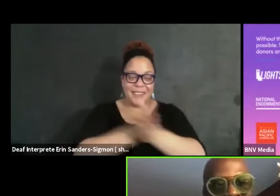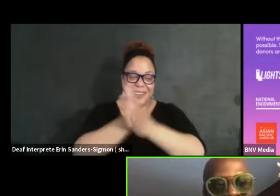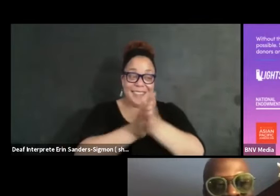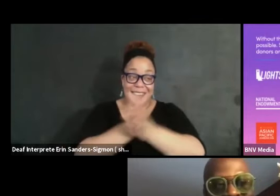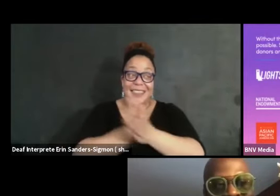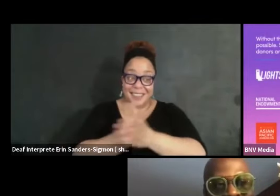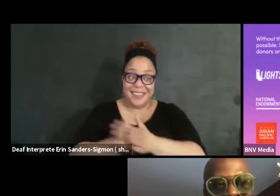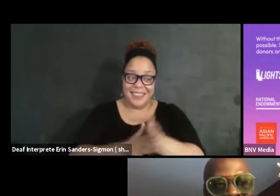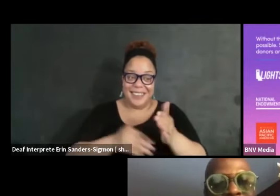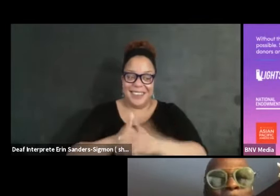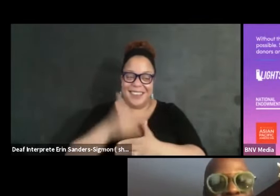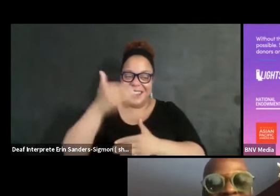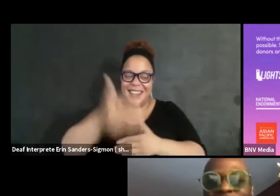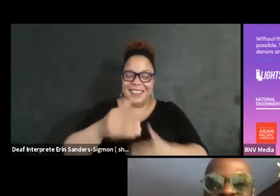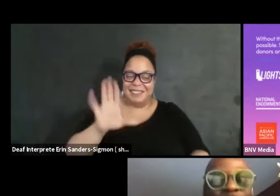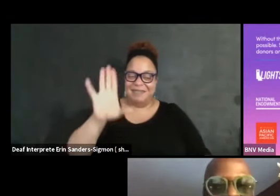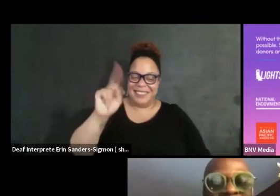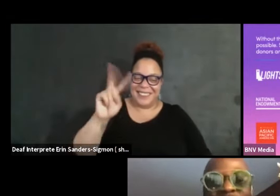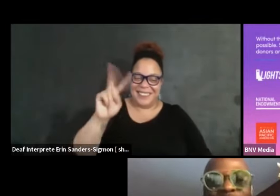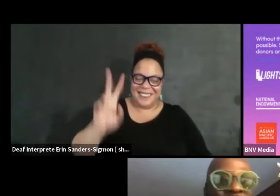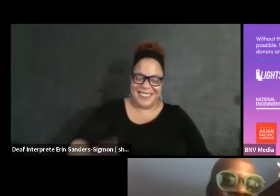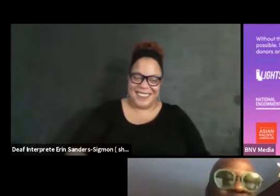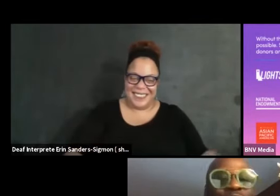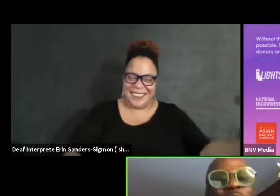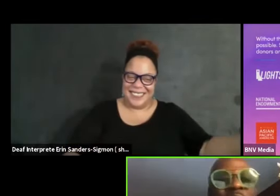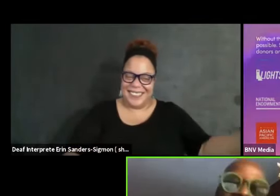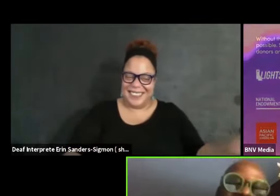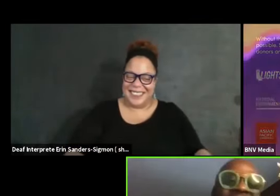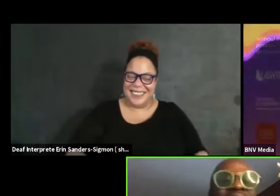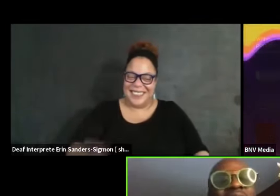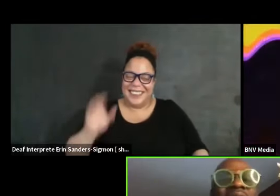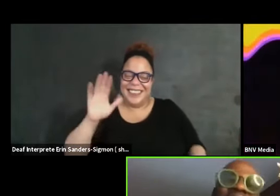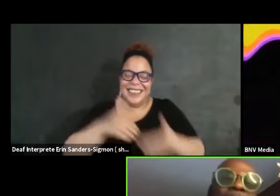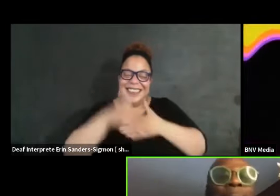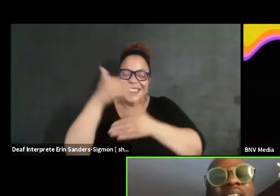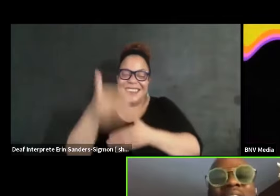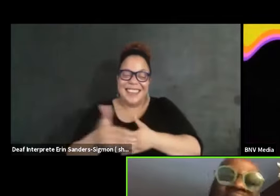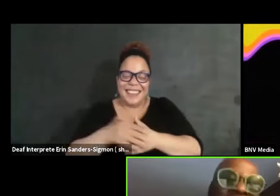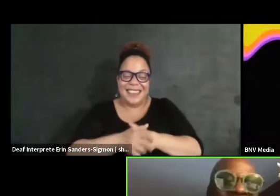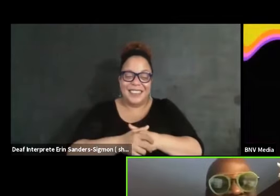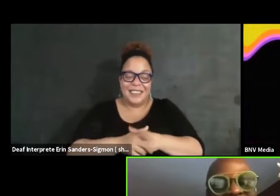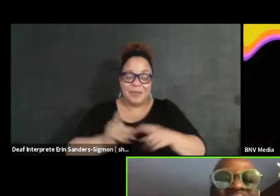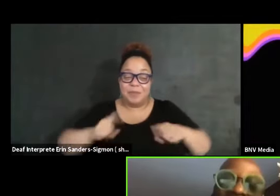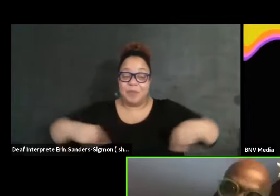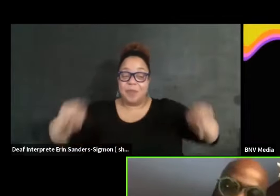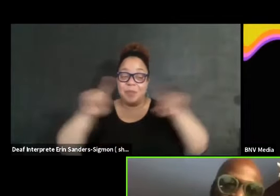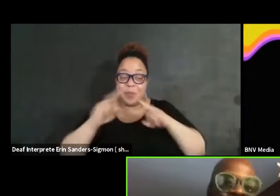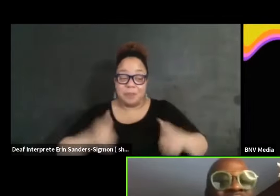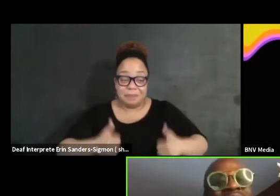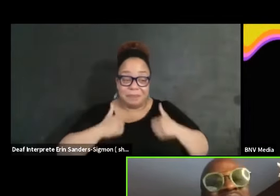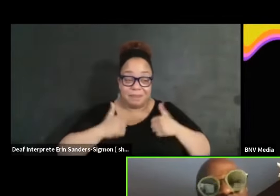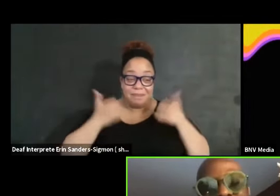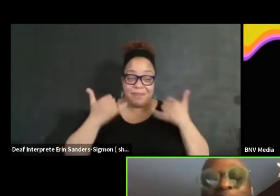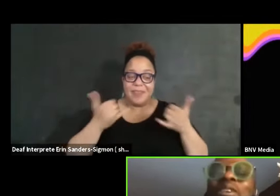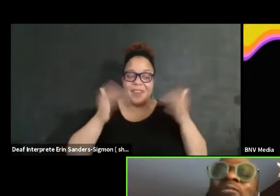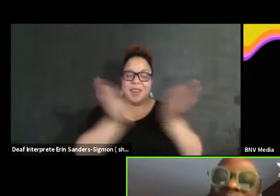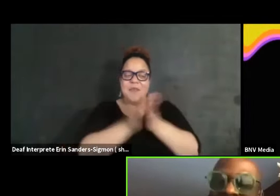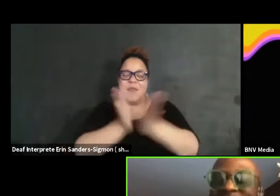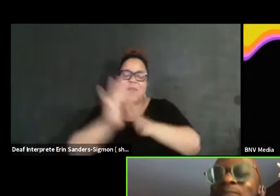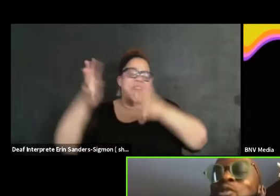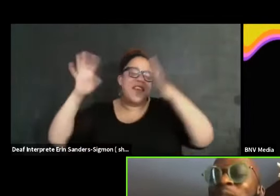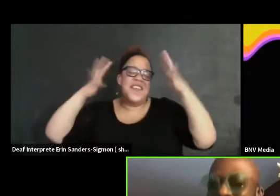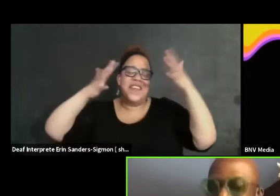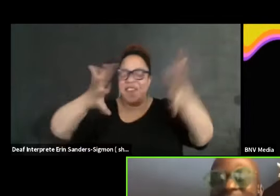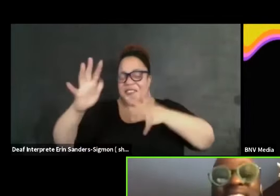voices. Brave new voices, wherever you're at, clap your hands as you're able. Stomp your